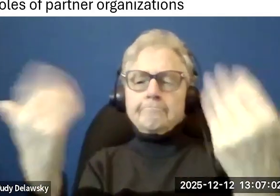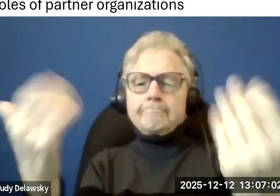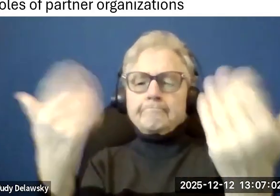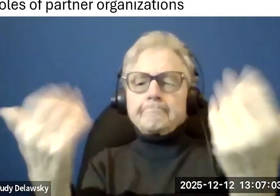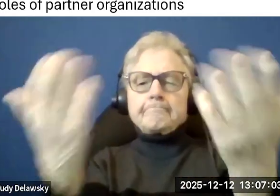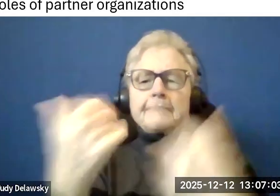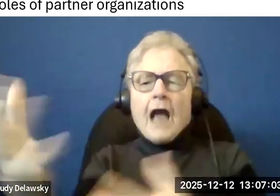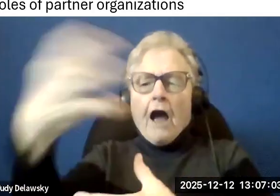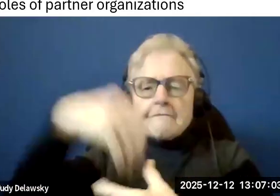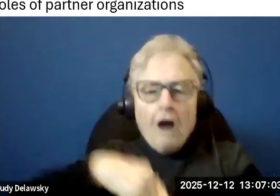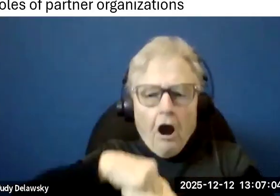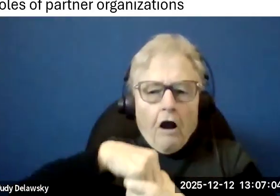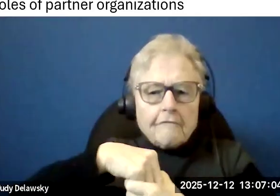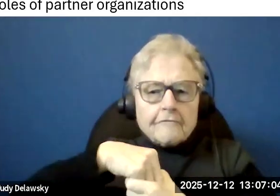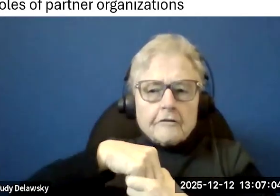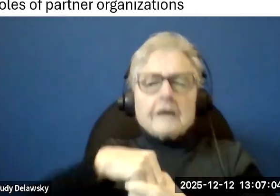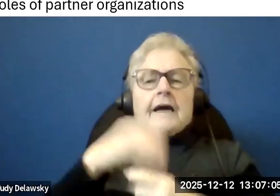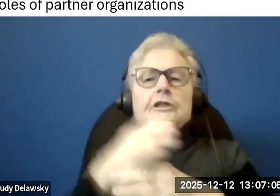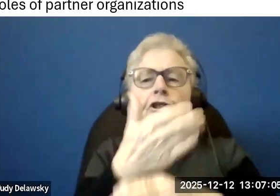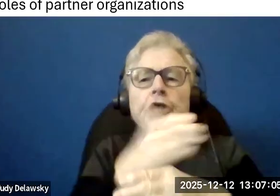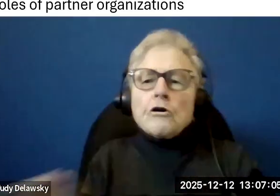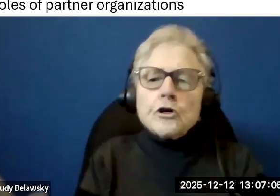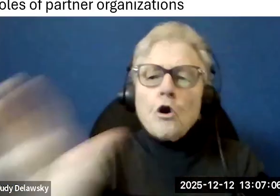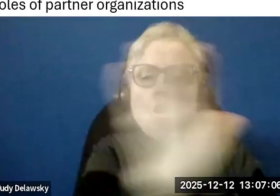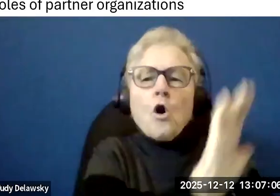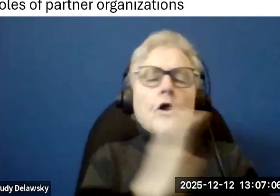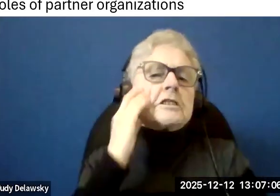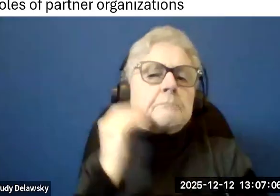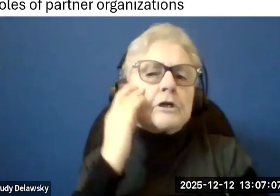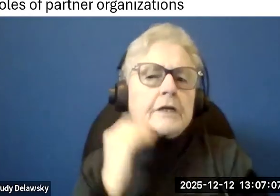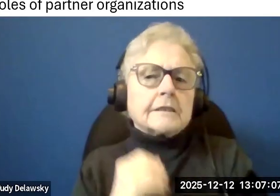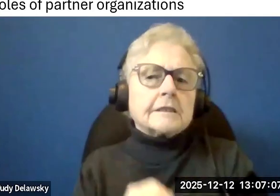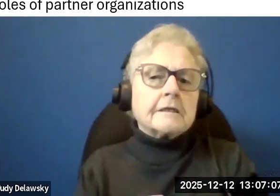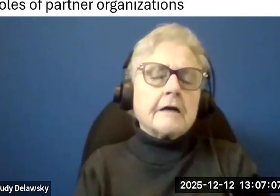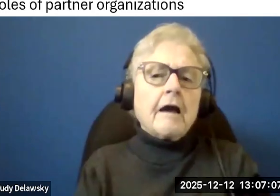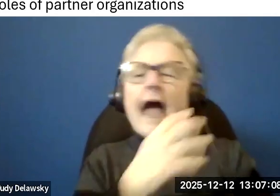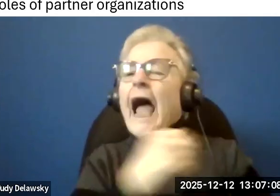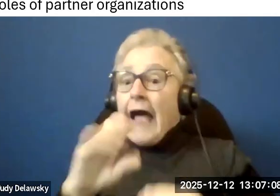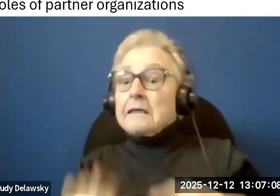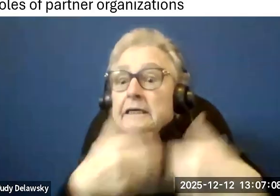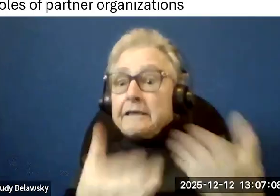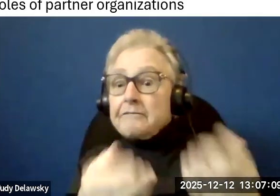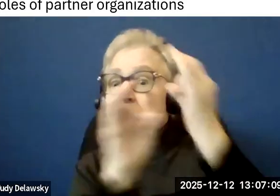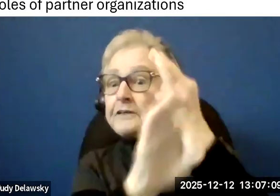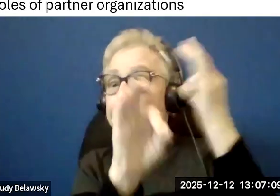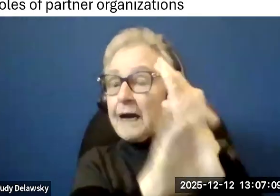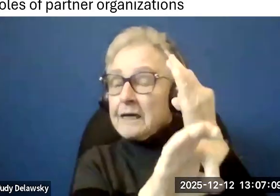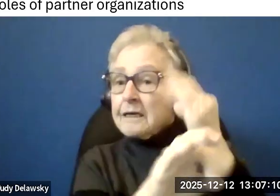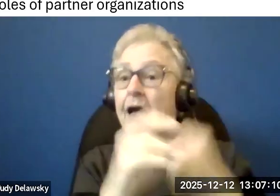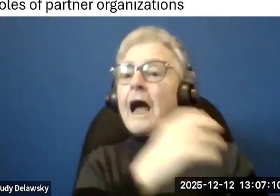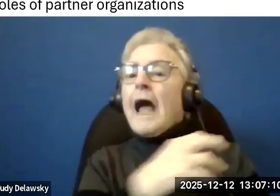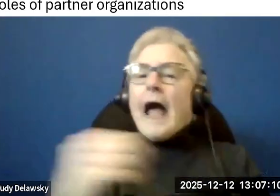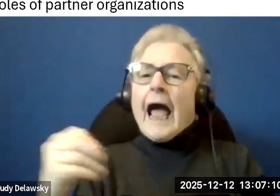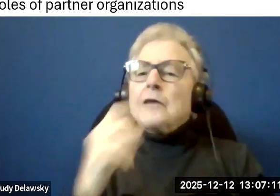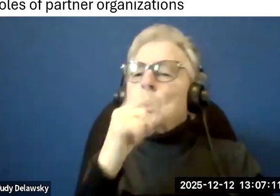share their lived experiences and invite broad feedback. We'll also highlight the partnerships and the key actors